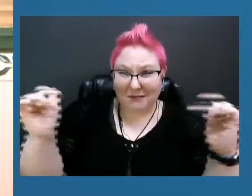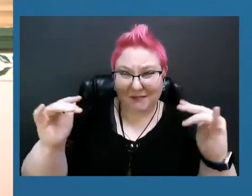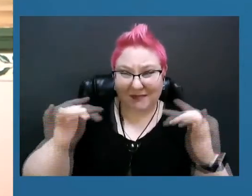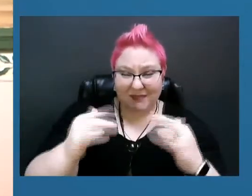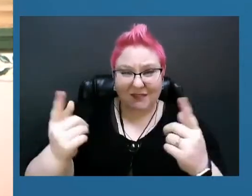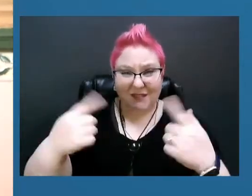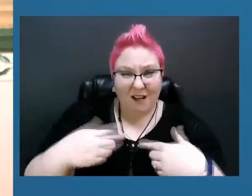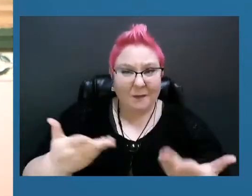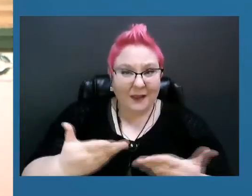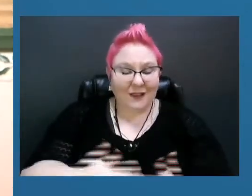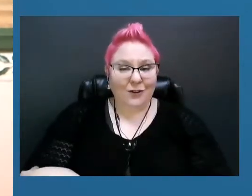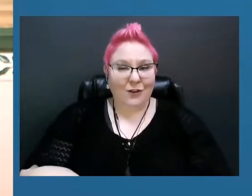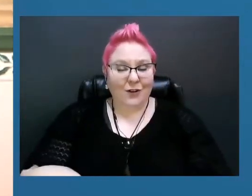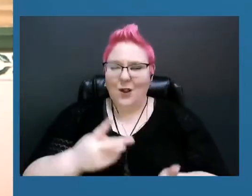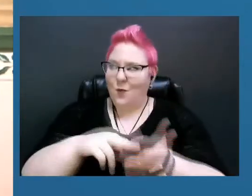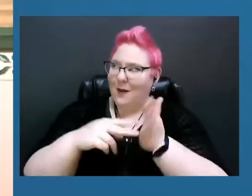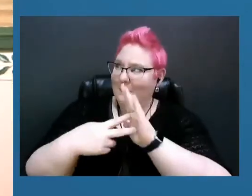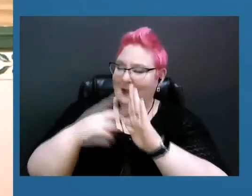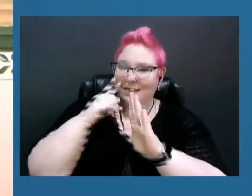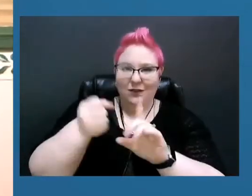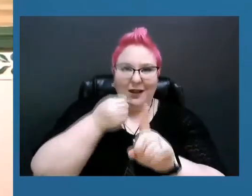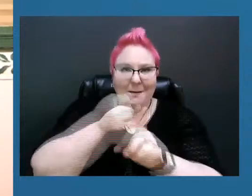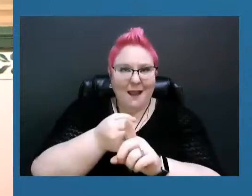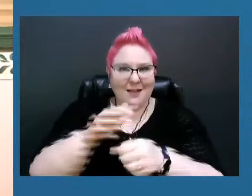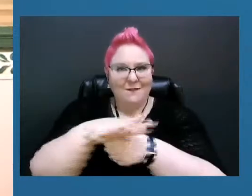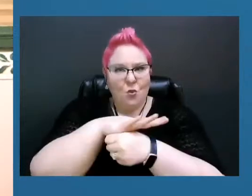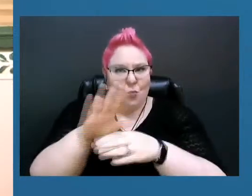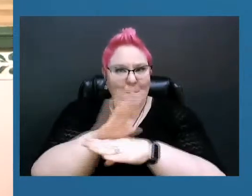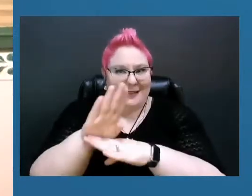our local businesses, and will we survive this?